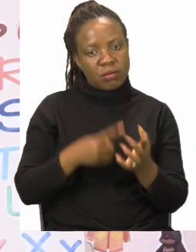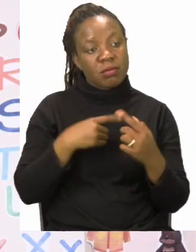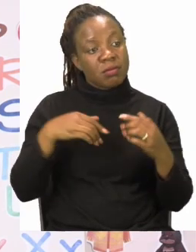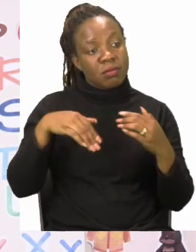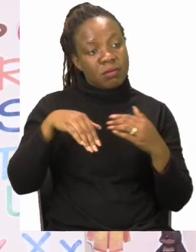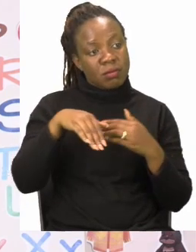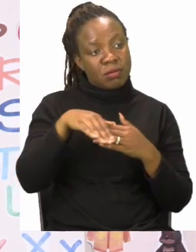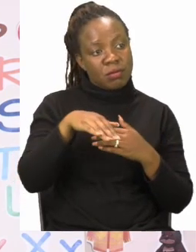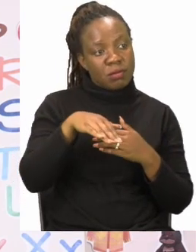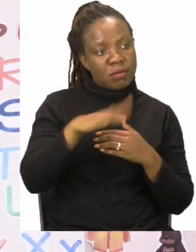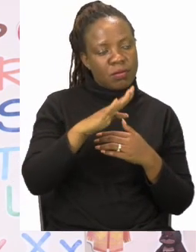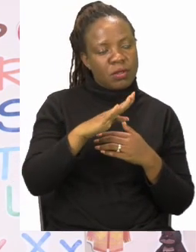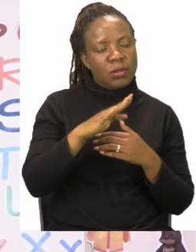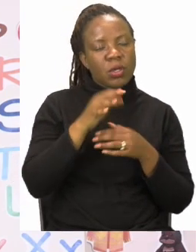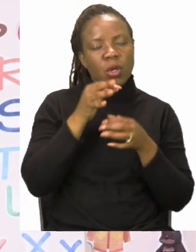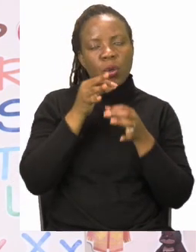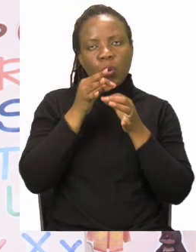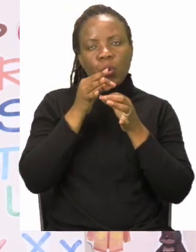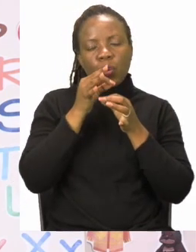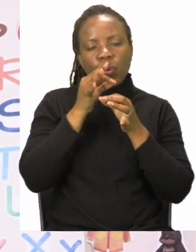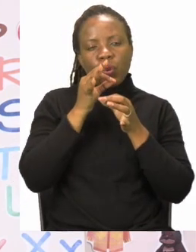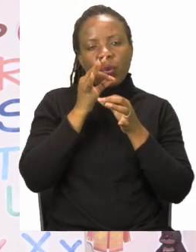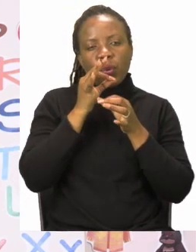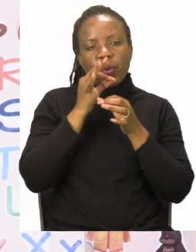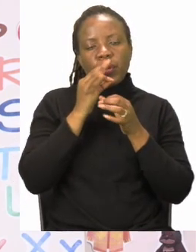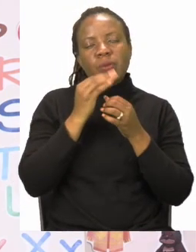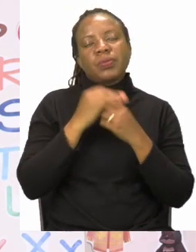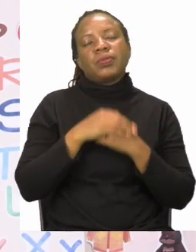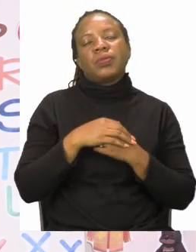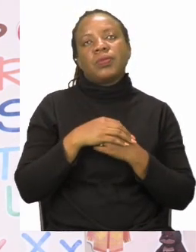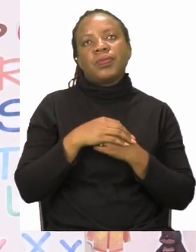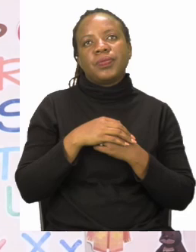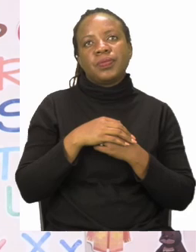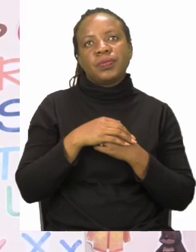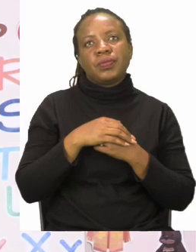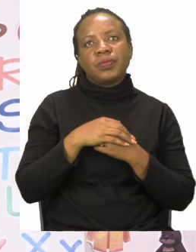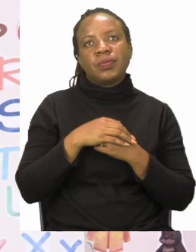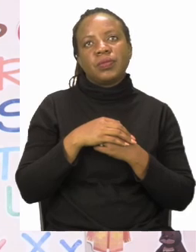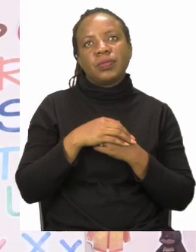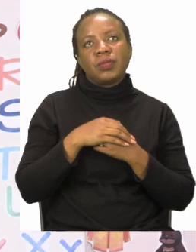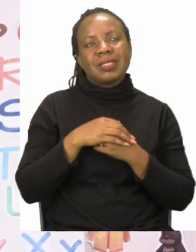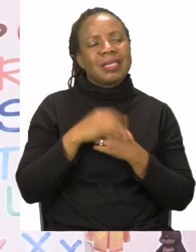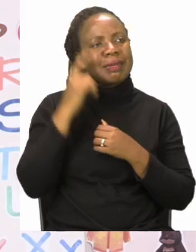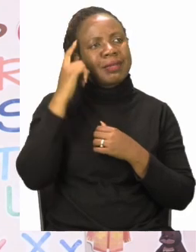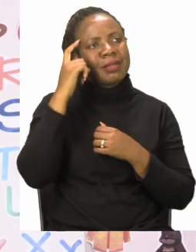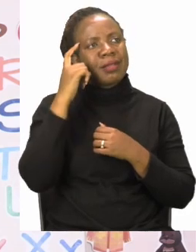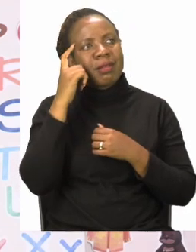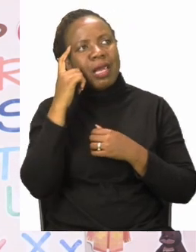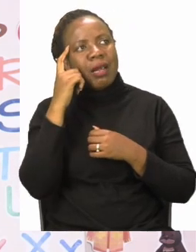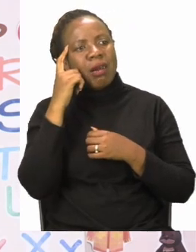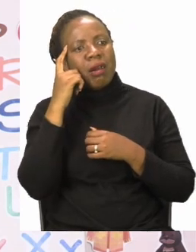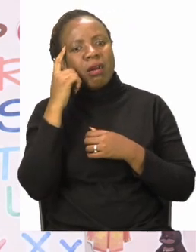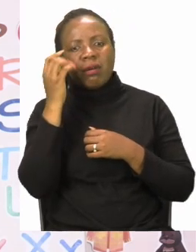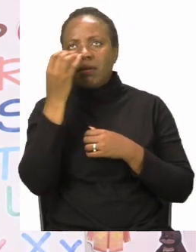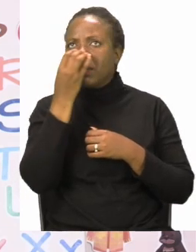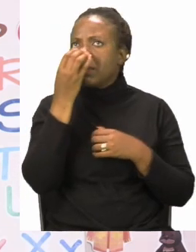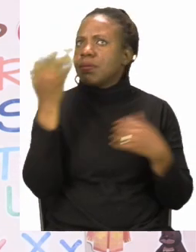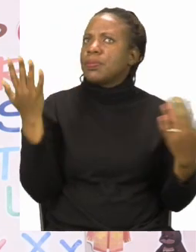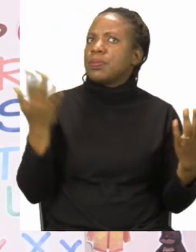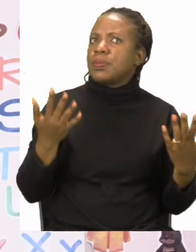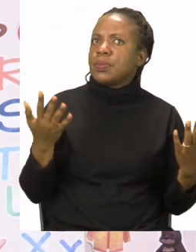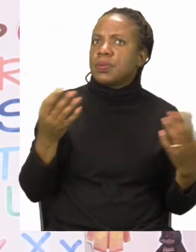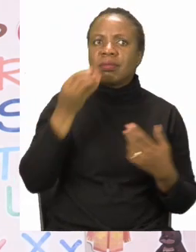nice hot chocolate. Now, I wonder where Zoshi is. Zoshi, do you see